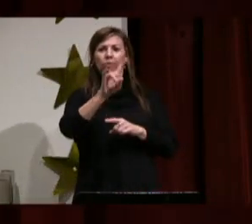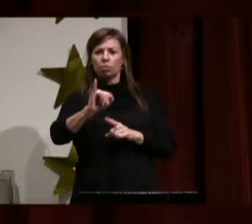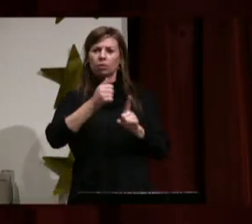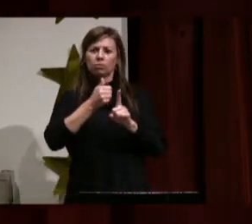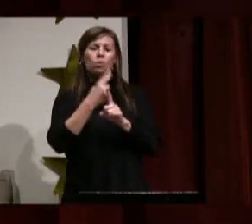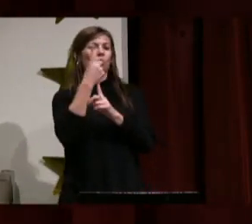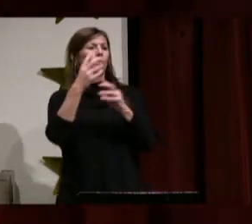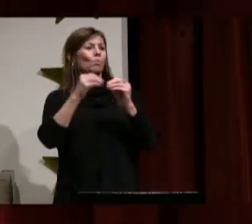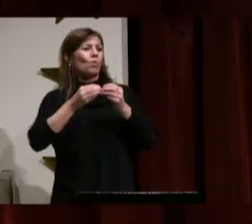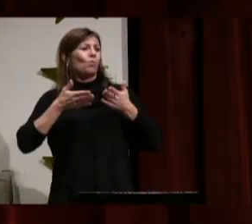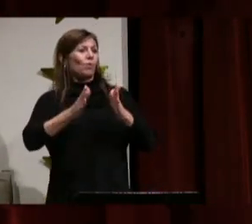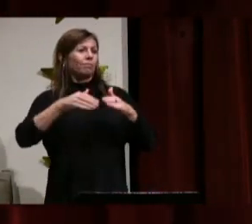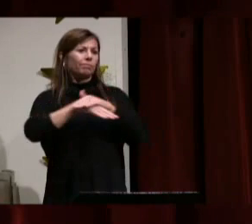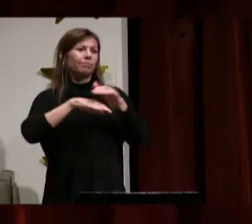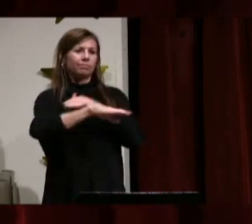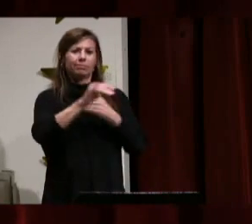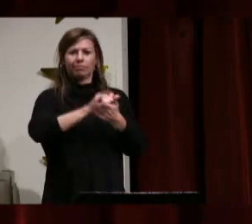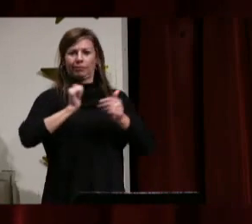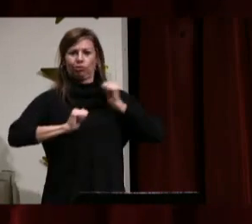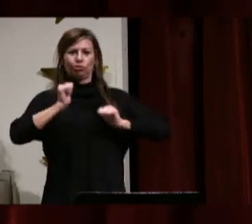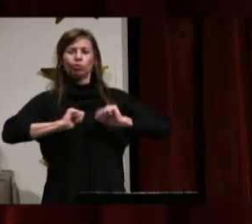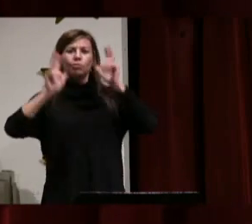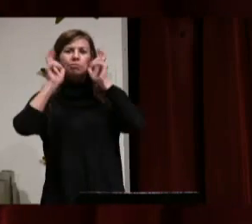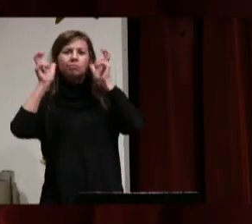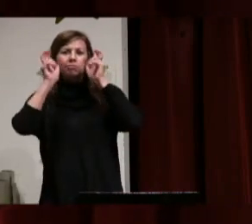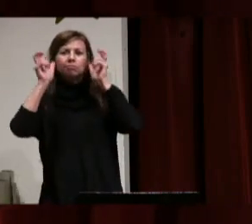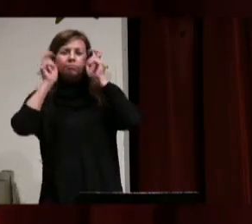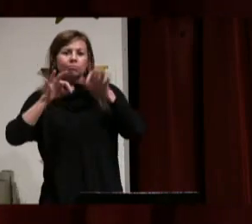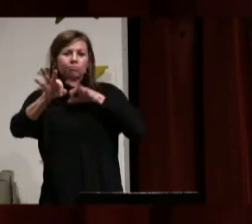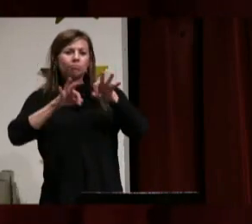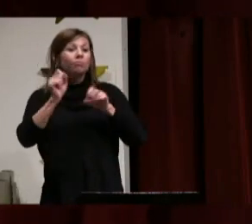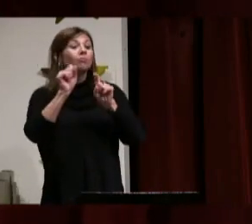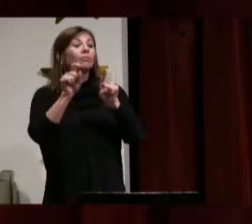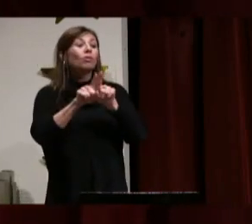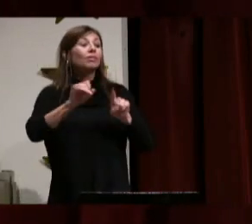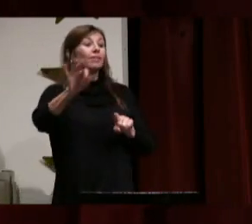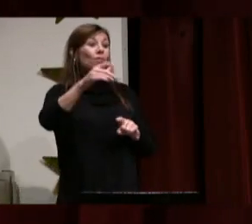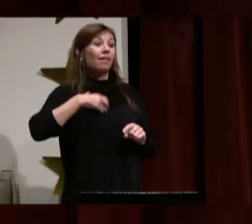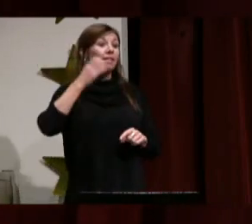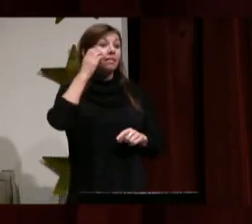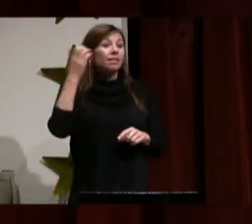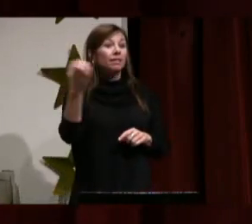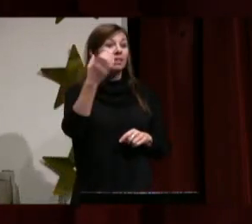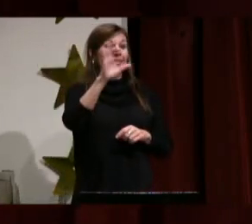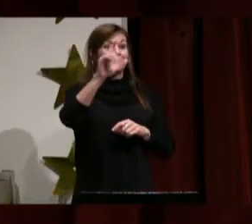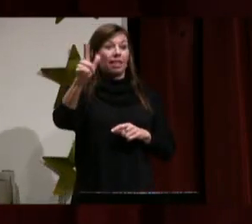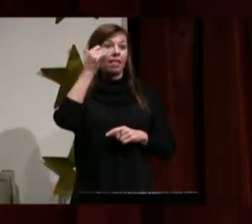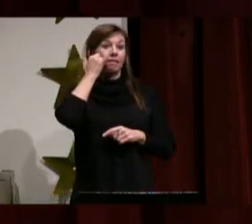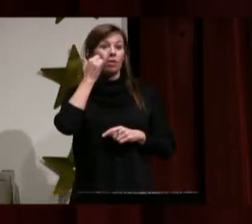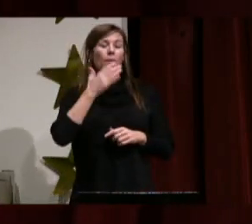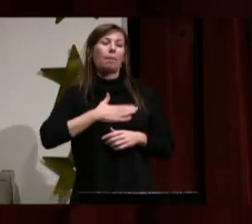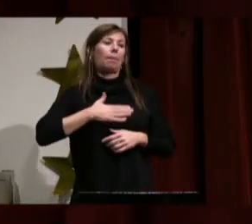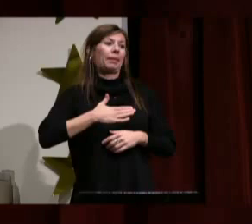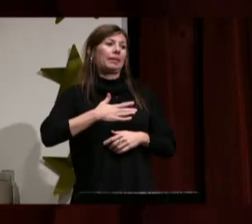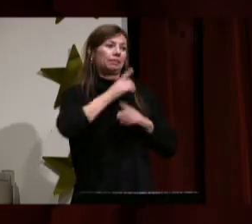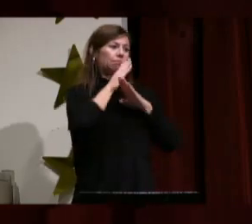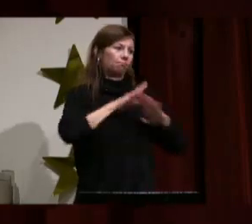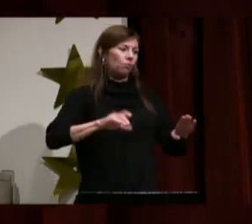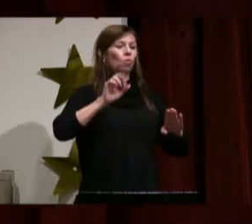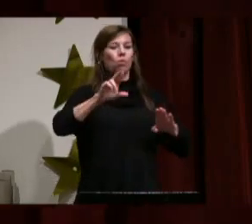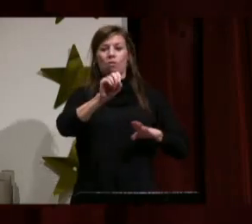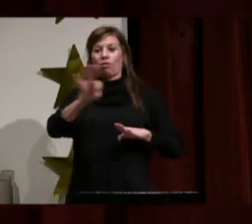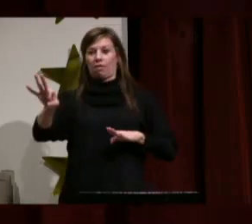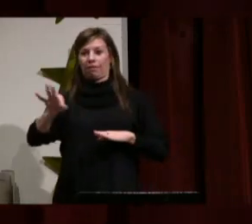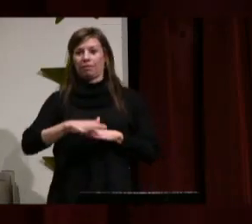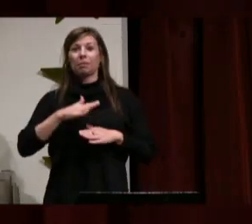to access the show. And secondly, if you have a cell phone, make sure it's on silent or turned off completely. It is